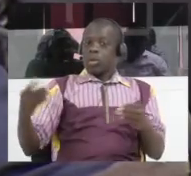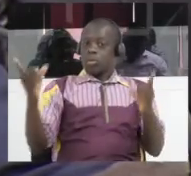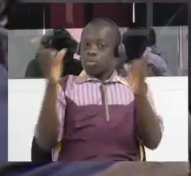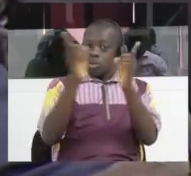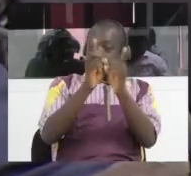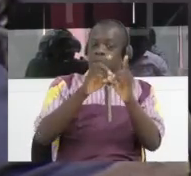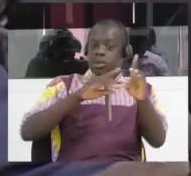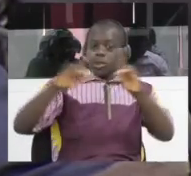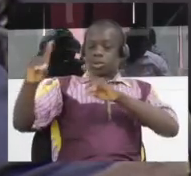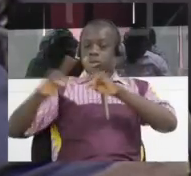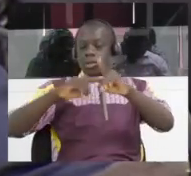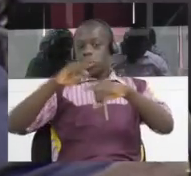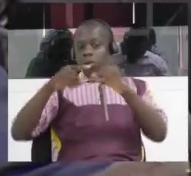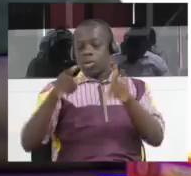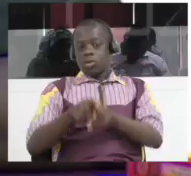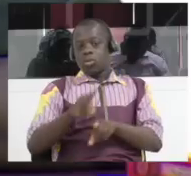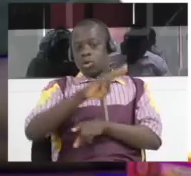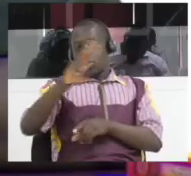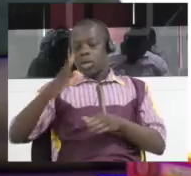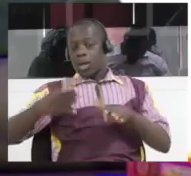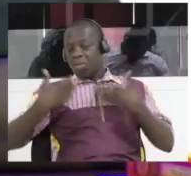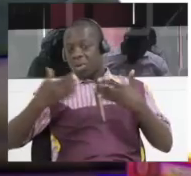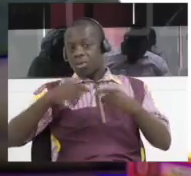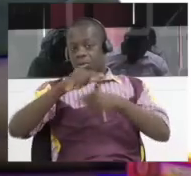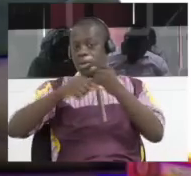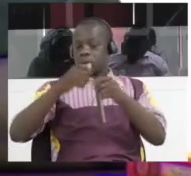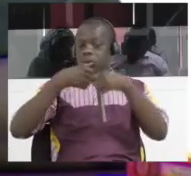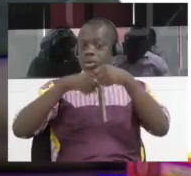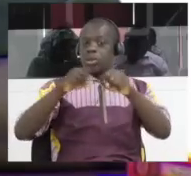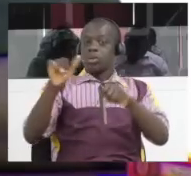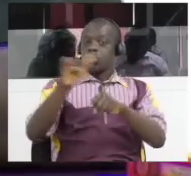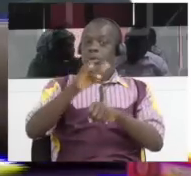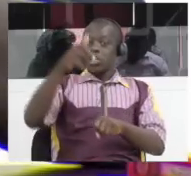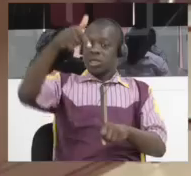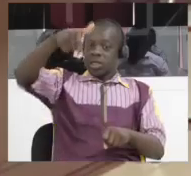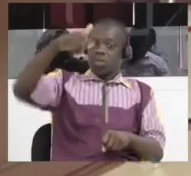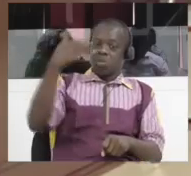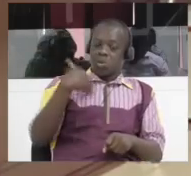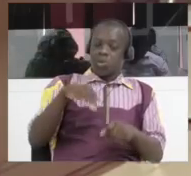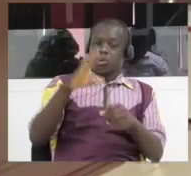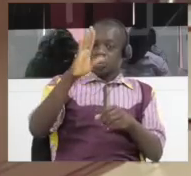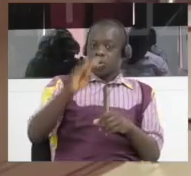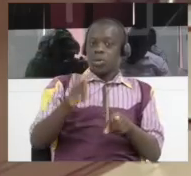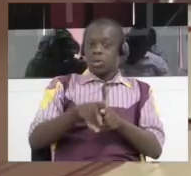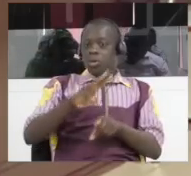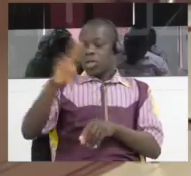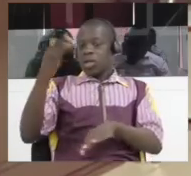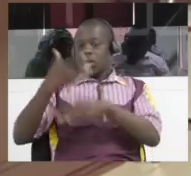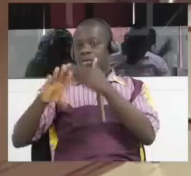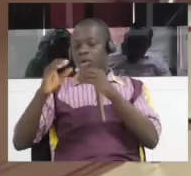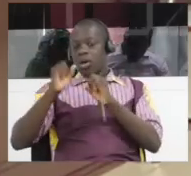together and discussed their dissatisfaction about the training that was offered by the Nigerians, and you were not aware of